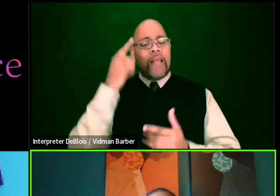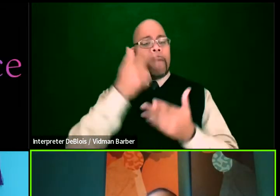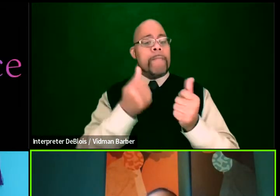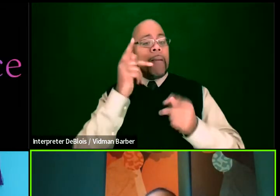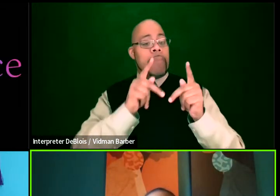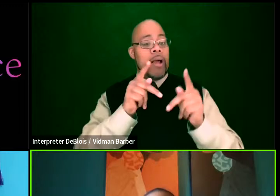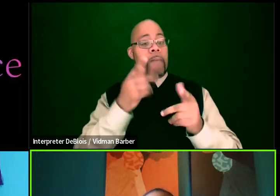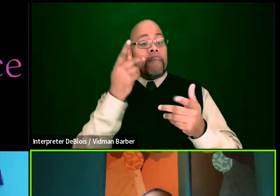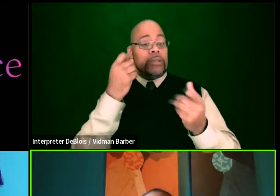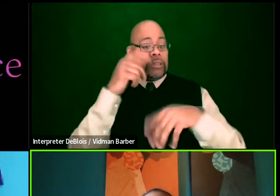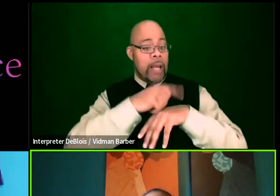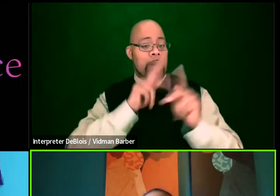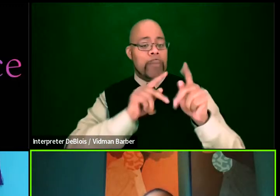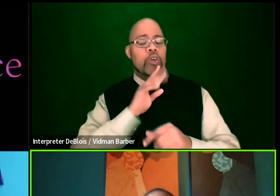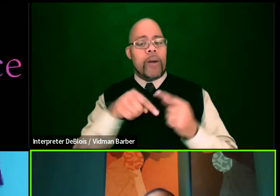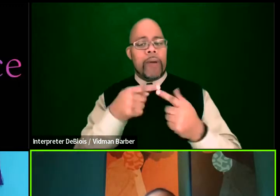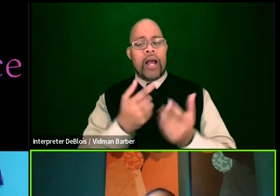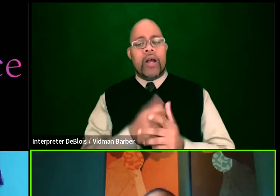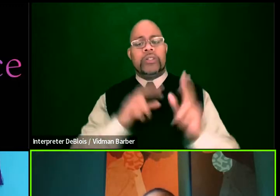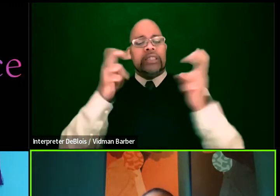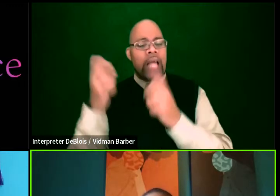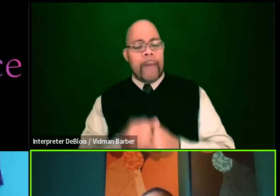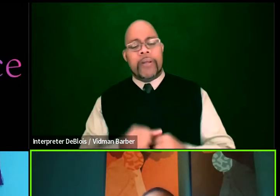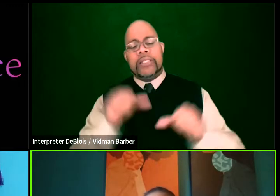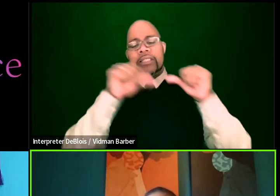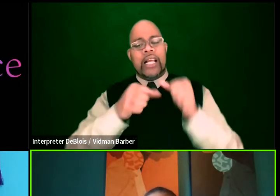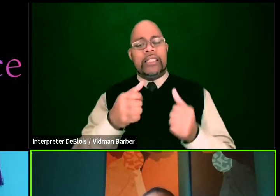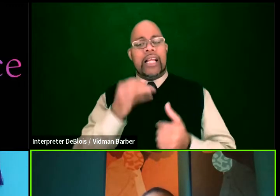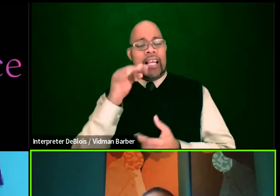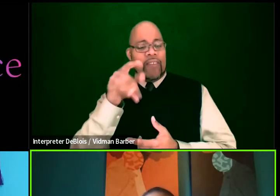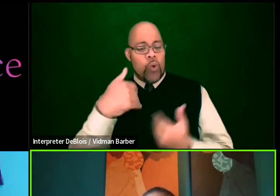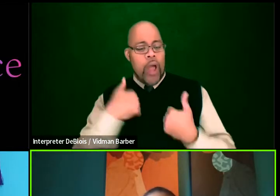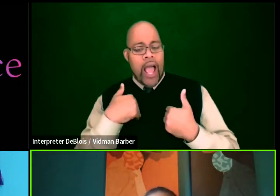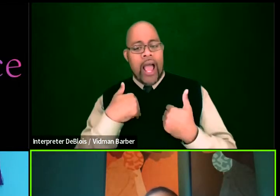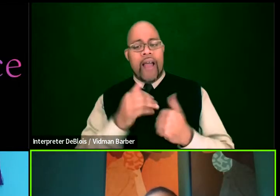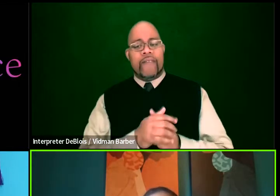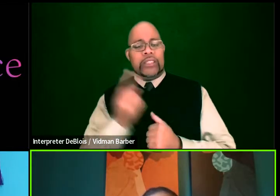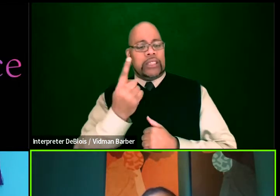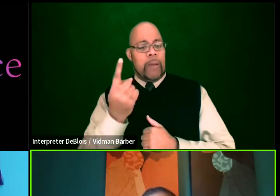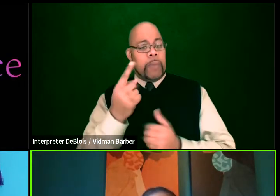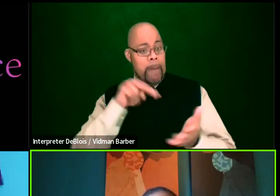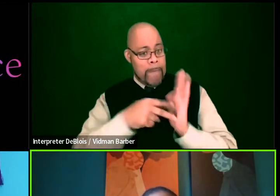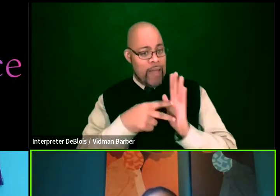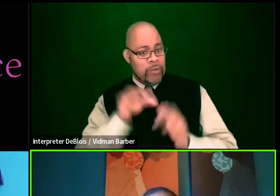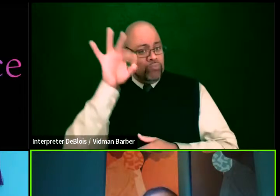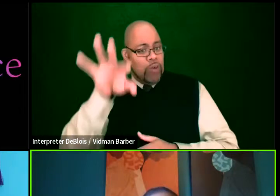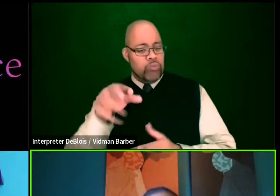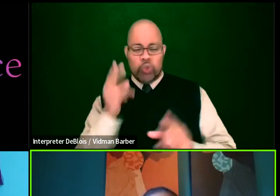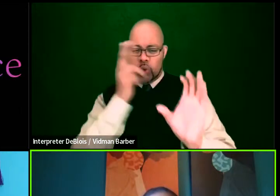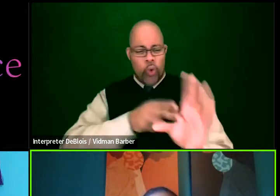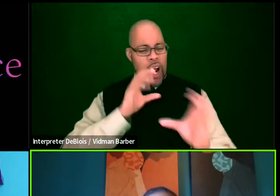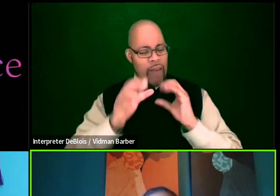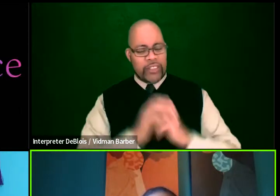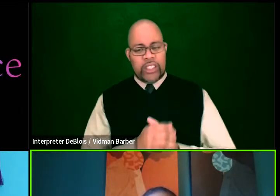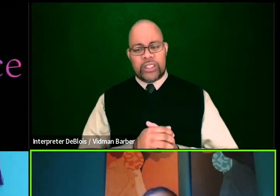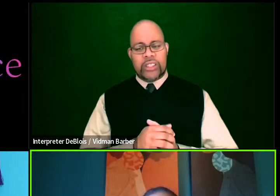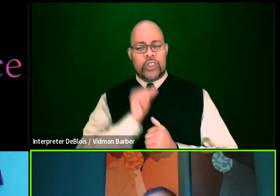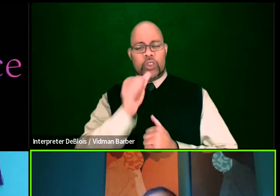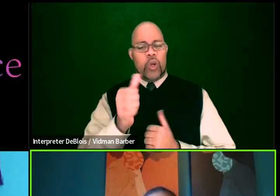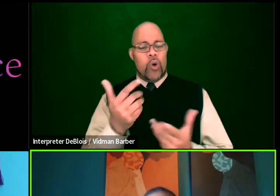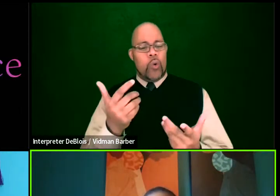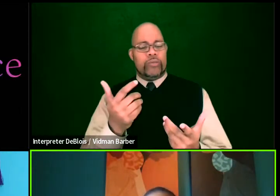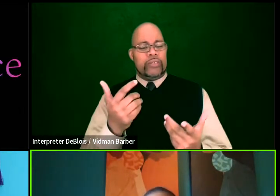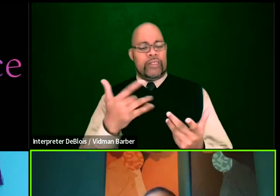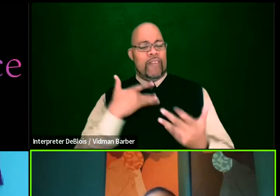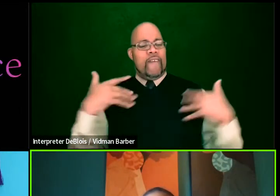are talking about topics and science, and if it's like if you have something meaningful to say, just join the conversation, right? Don't